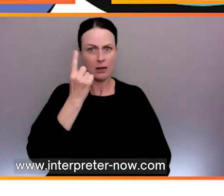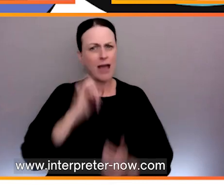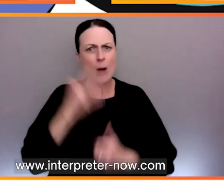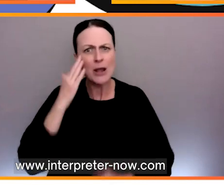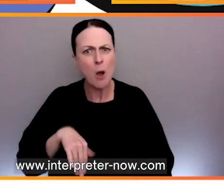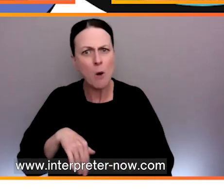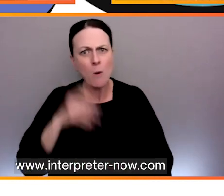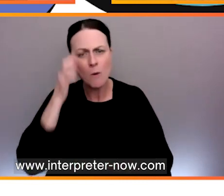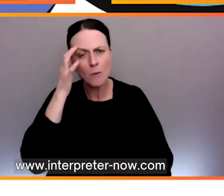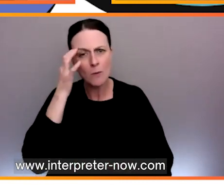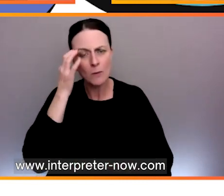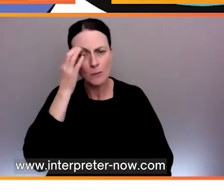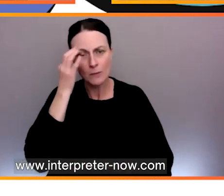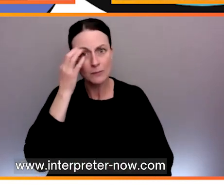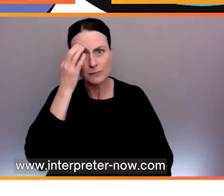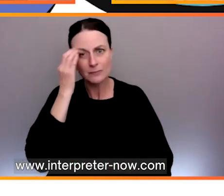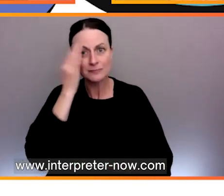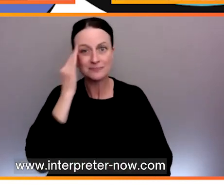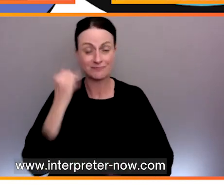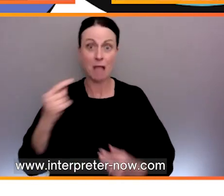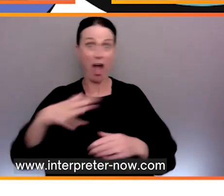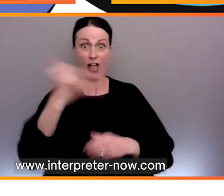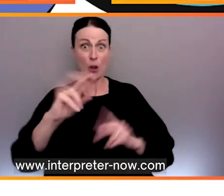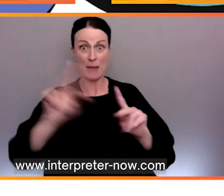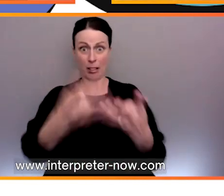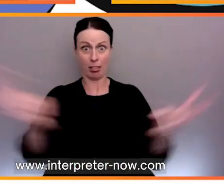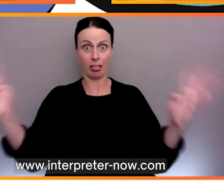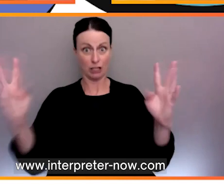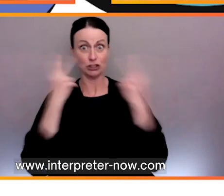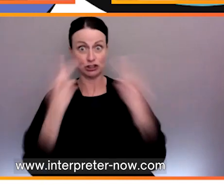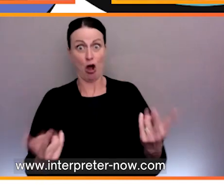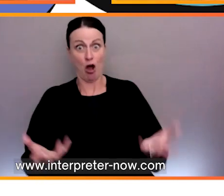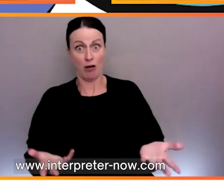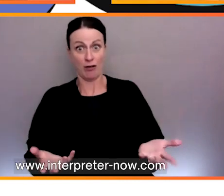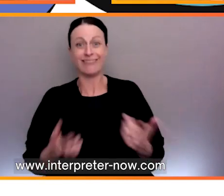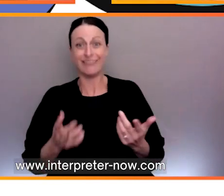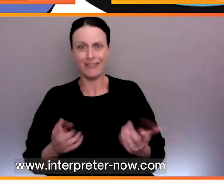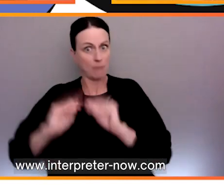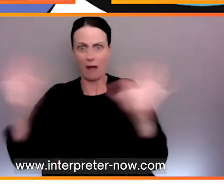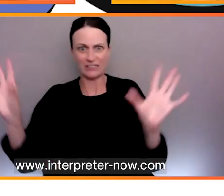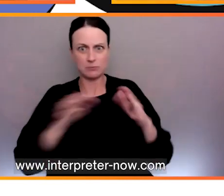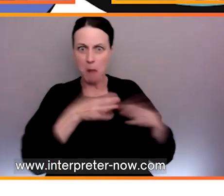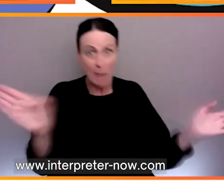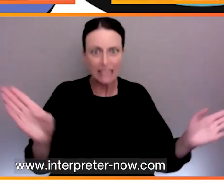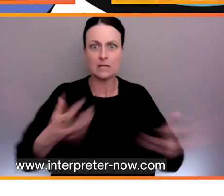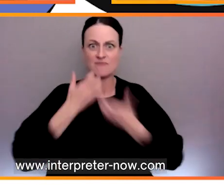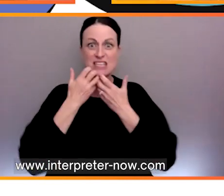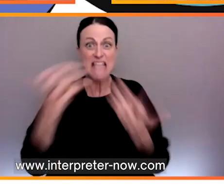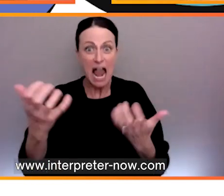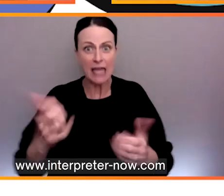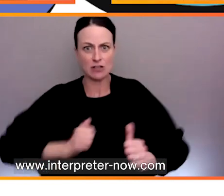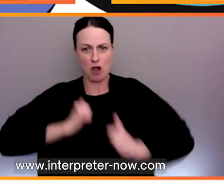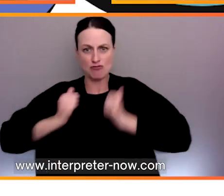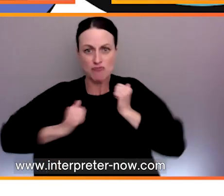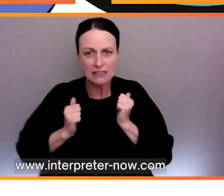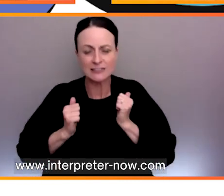tougher, because that bully wants witnesses, and they want people to know that they're in power, they're in control, and